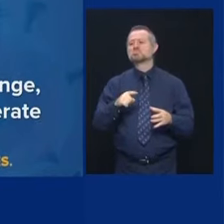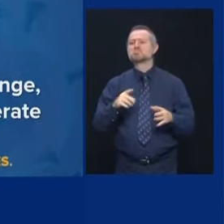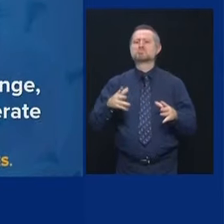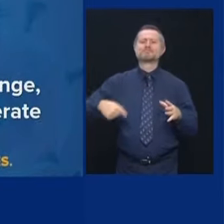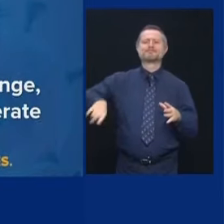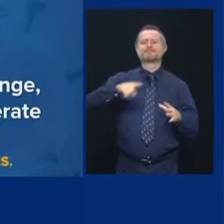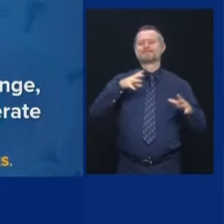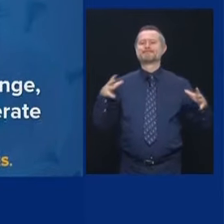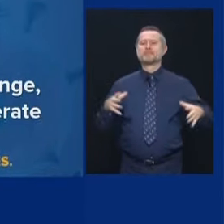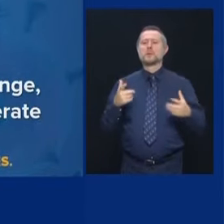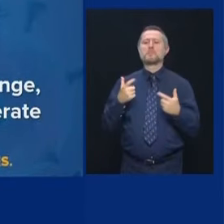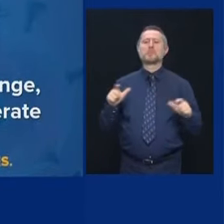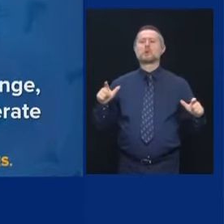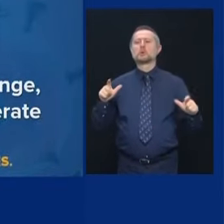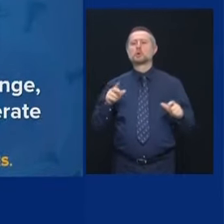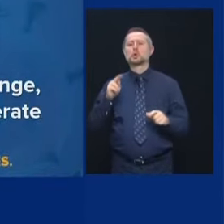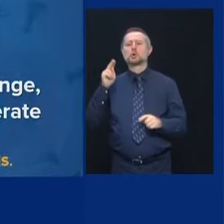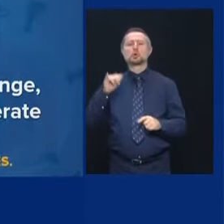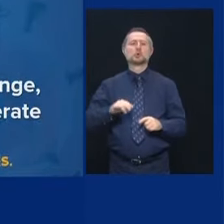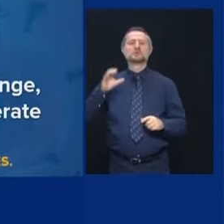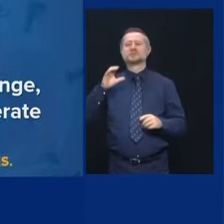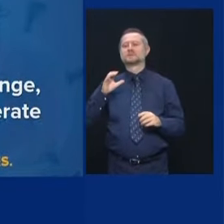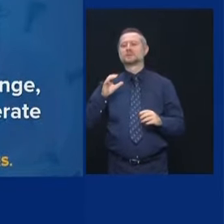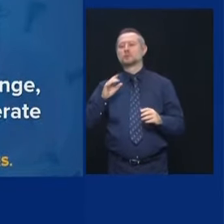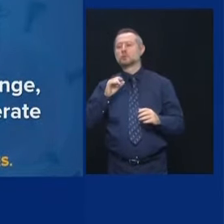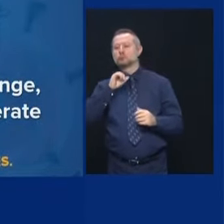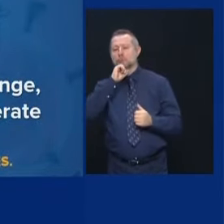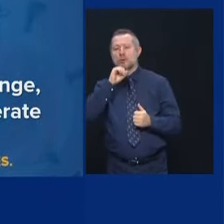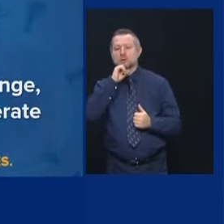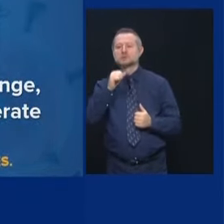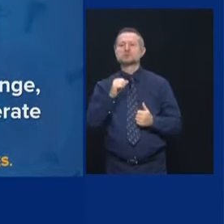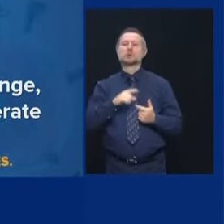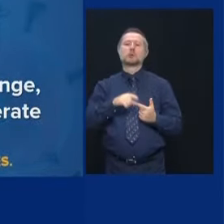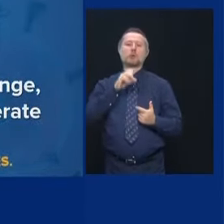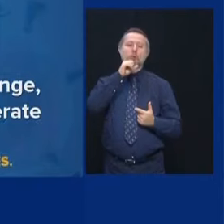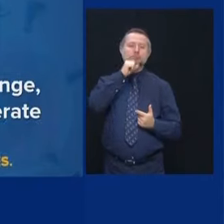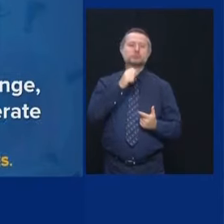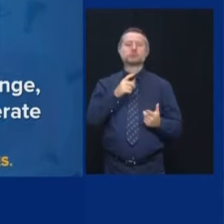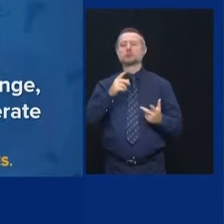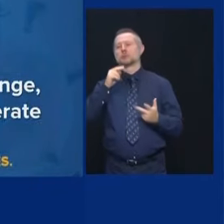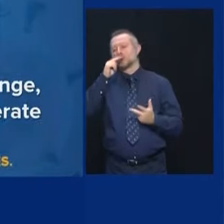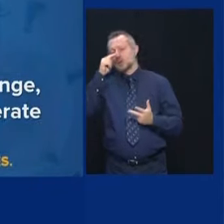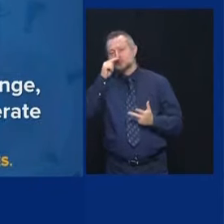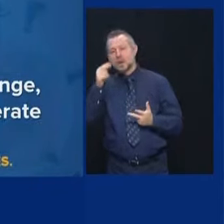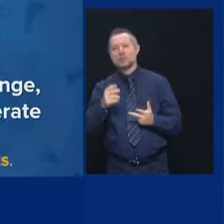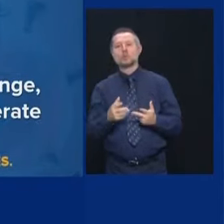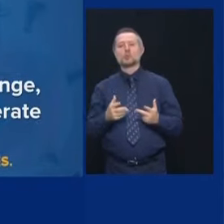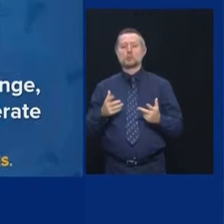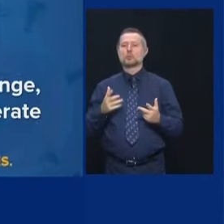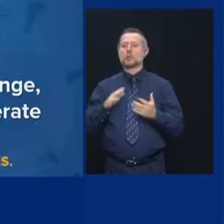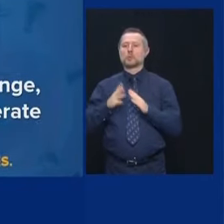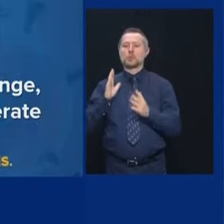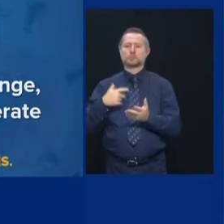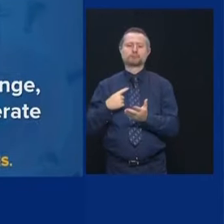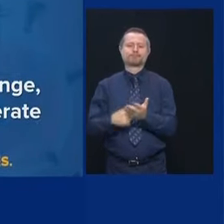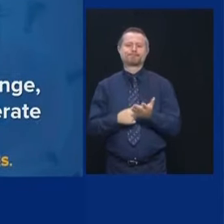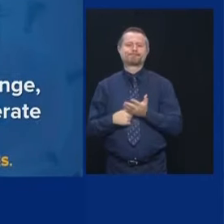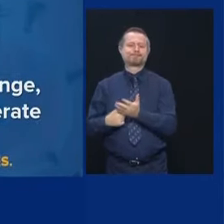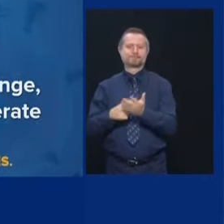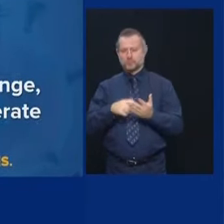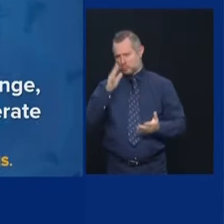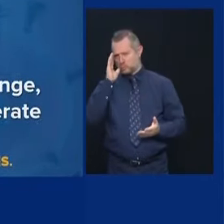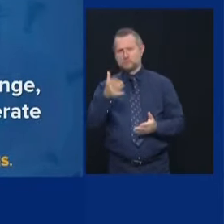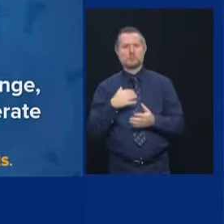congregations, New York City, Rockland, Orange, Nassau, and have that conversation. That's step